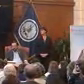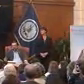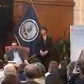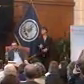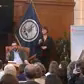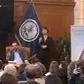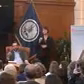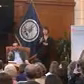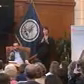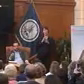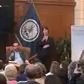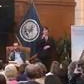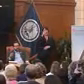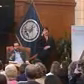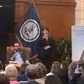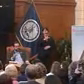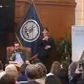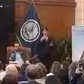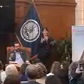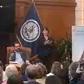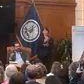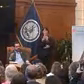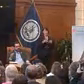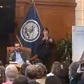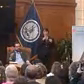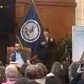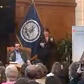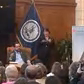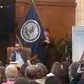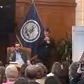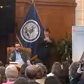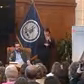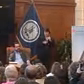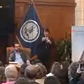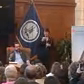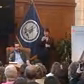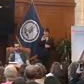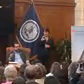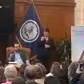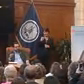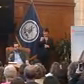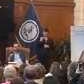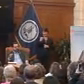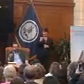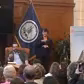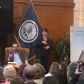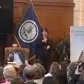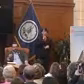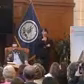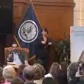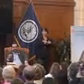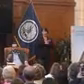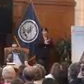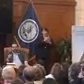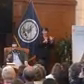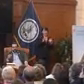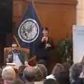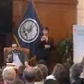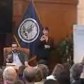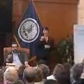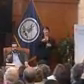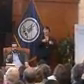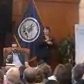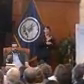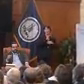So, over half the new people who are covered under the Affordable Care Act aren't covered by the Affordable Care Act, they're covered